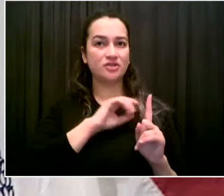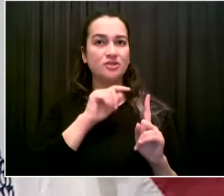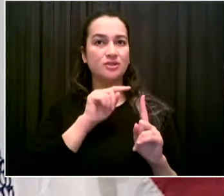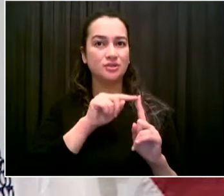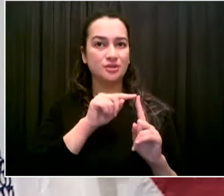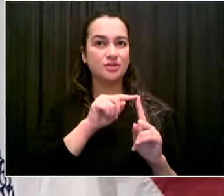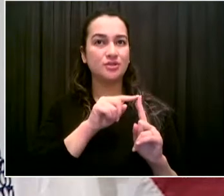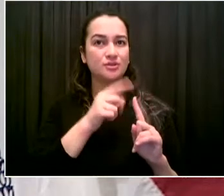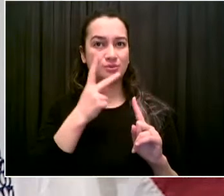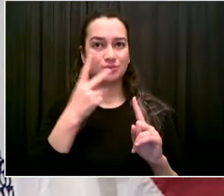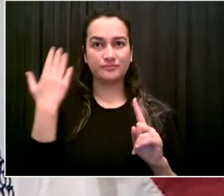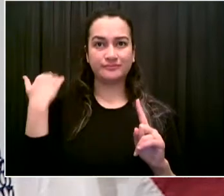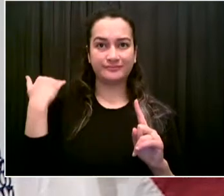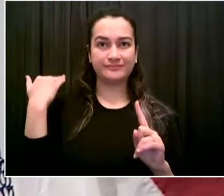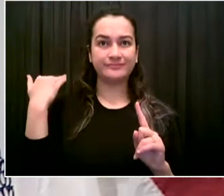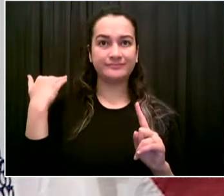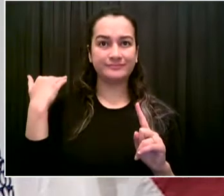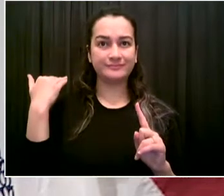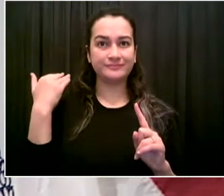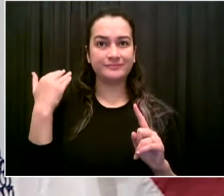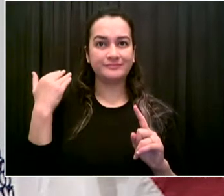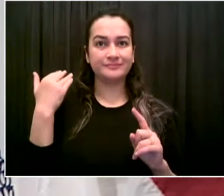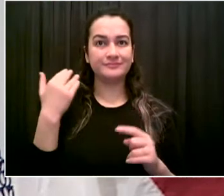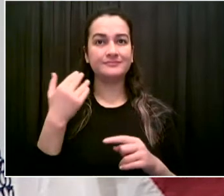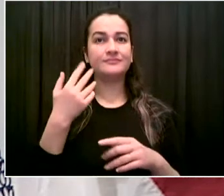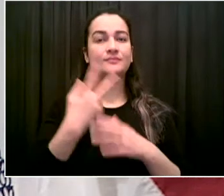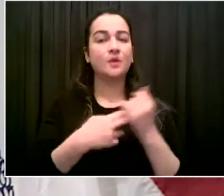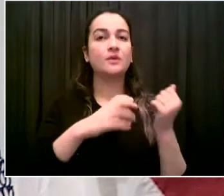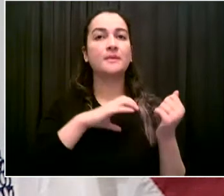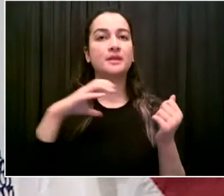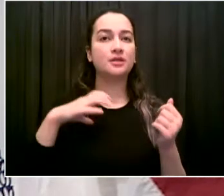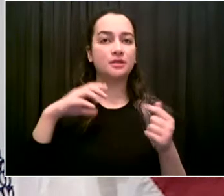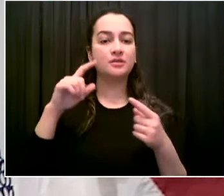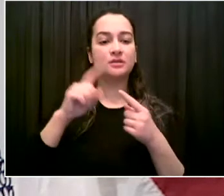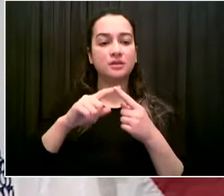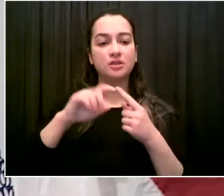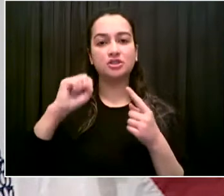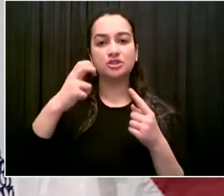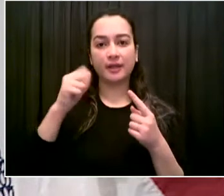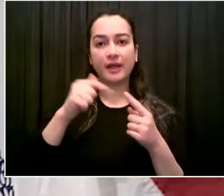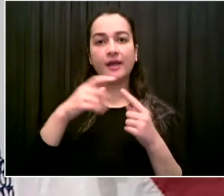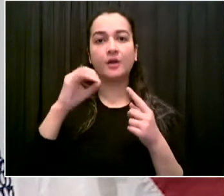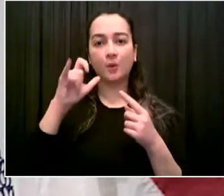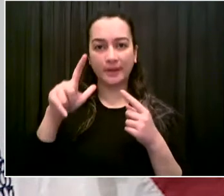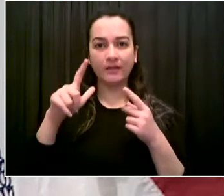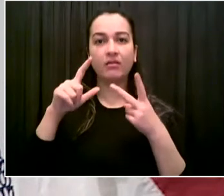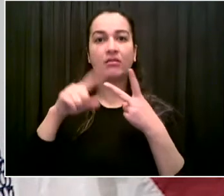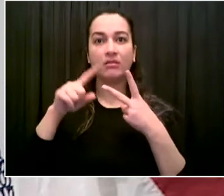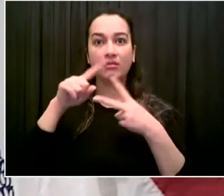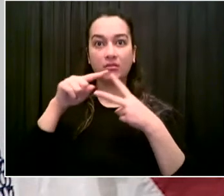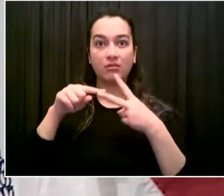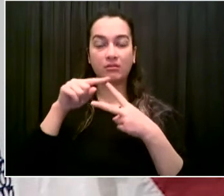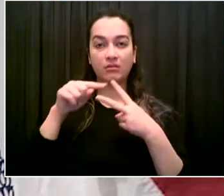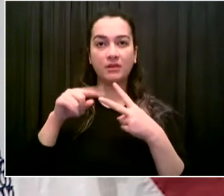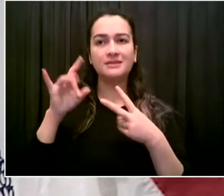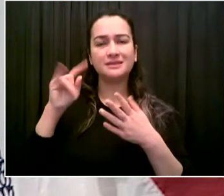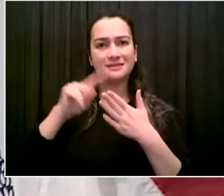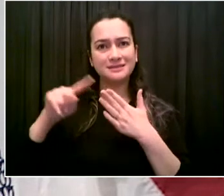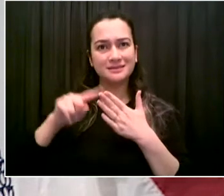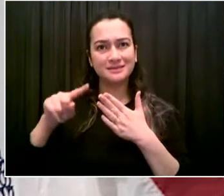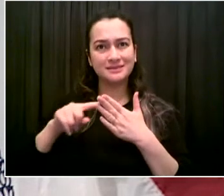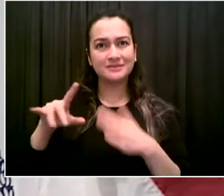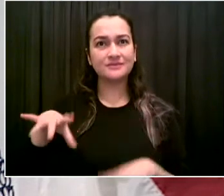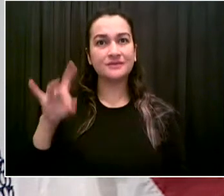alter the punishment that's found at the NYPD trial room, and they've done that 43 times, including one case against a police lieutenant who